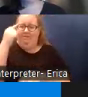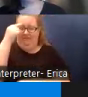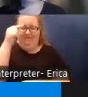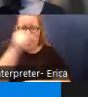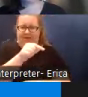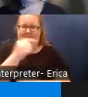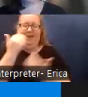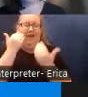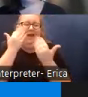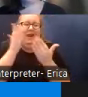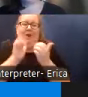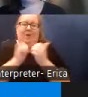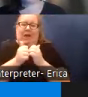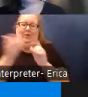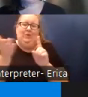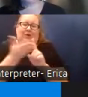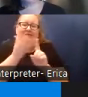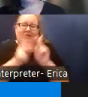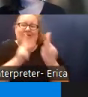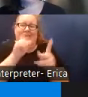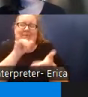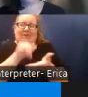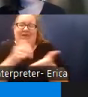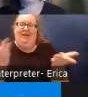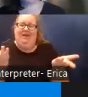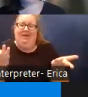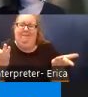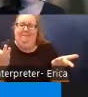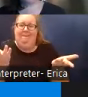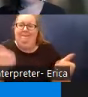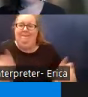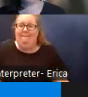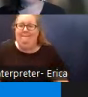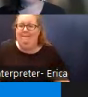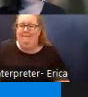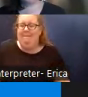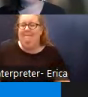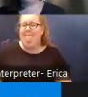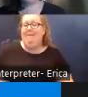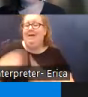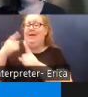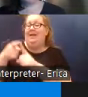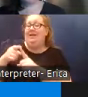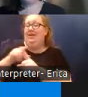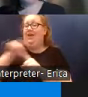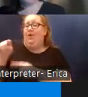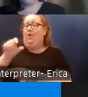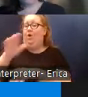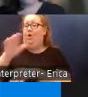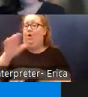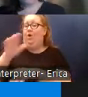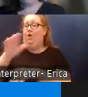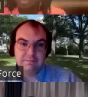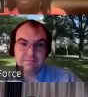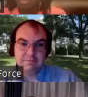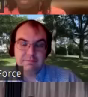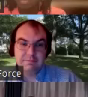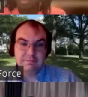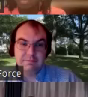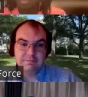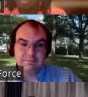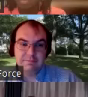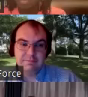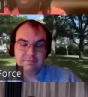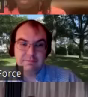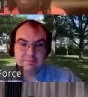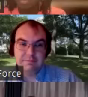to convince people that, you know. Well, until they go on social media and everybody's